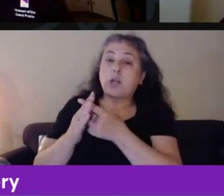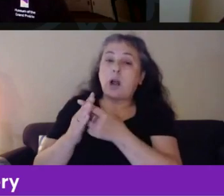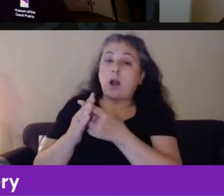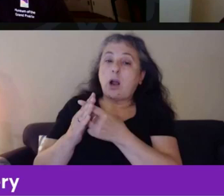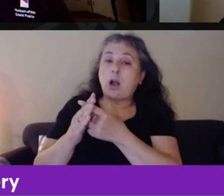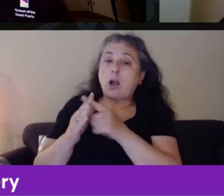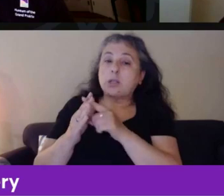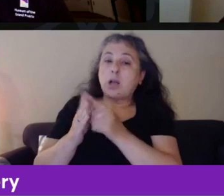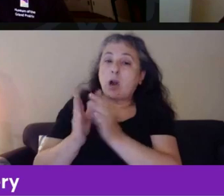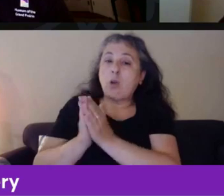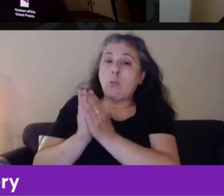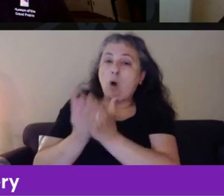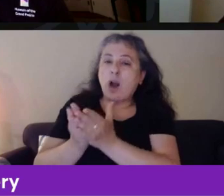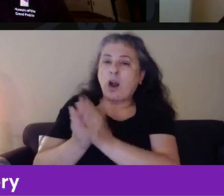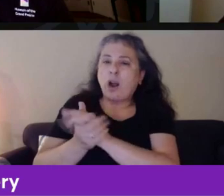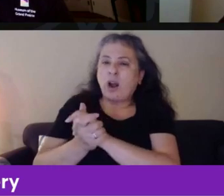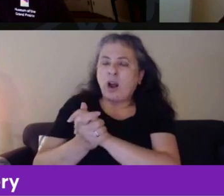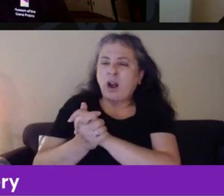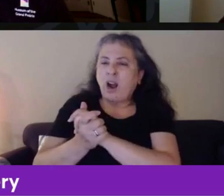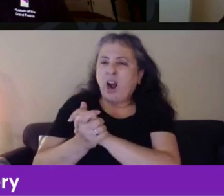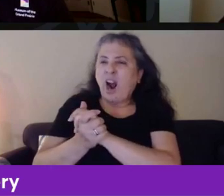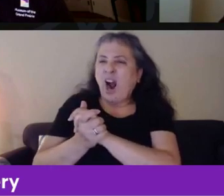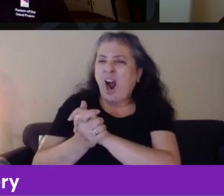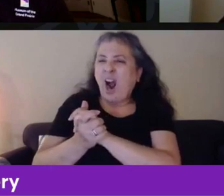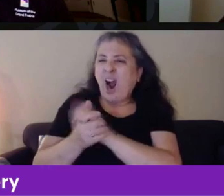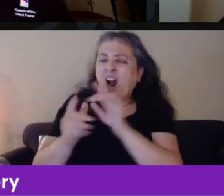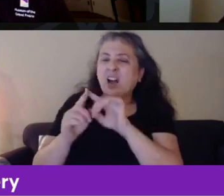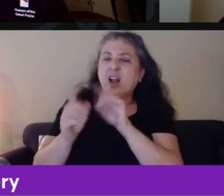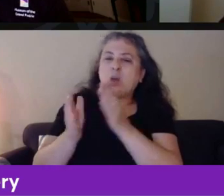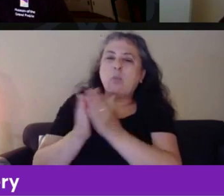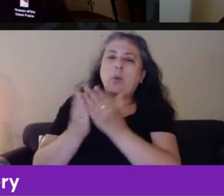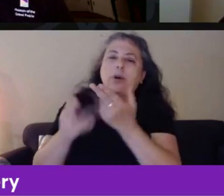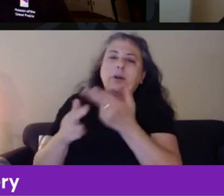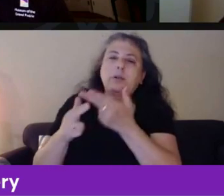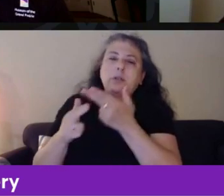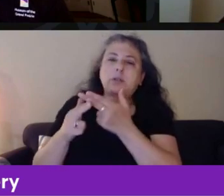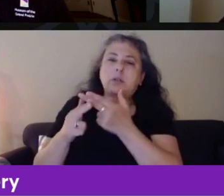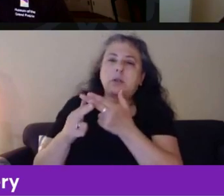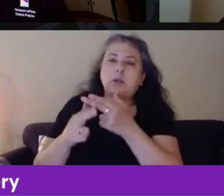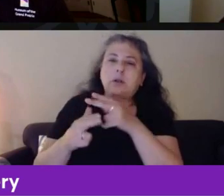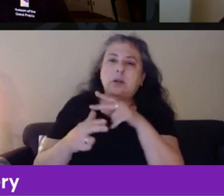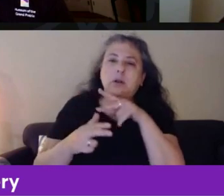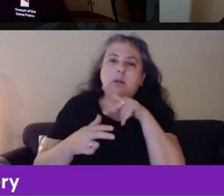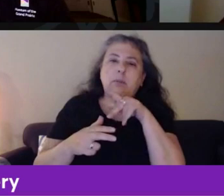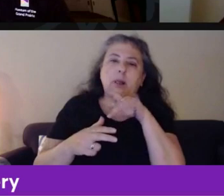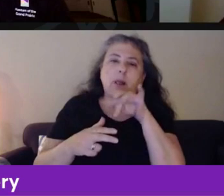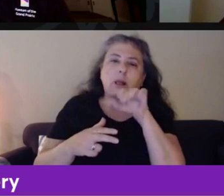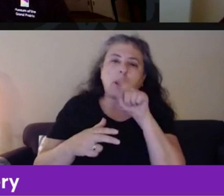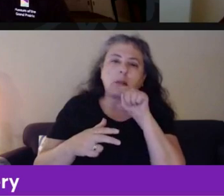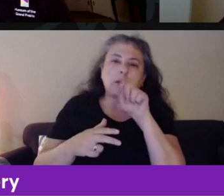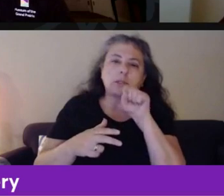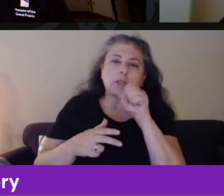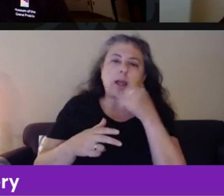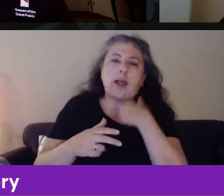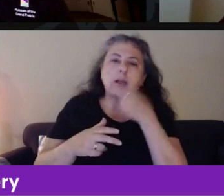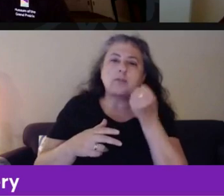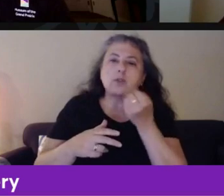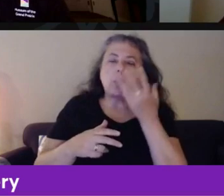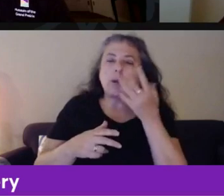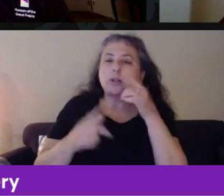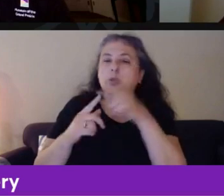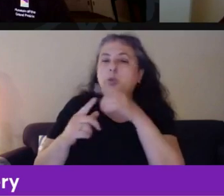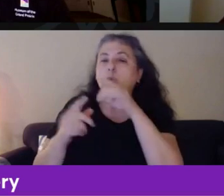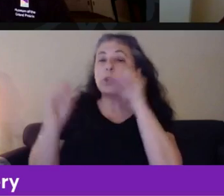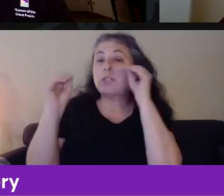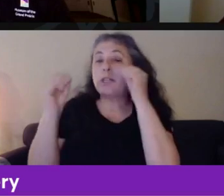starter book. There's another book called Plants Have So Much to Teach Us by